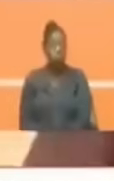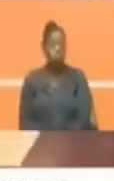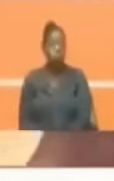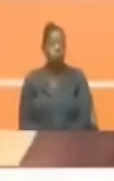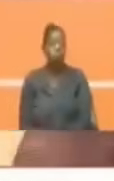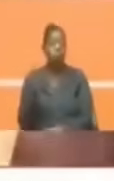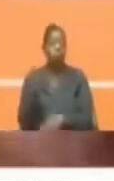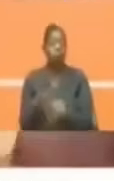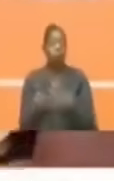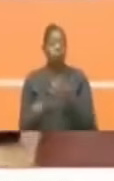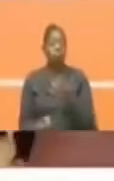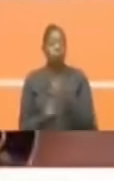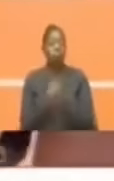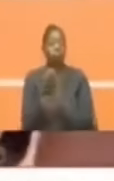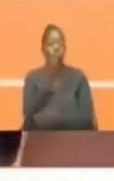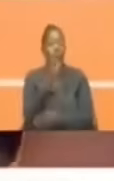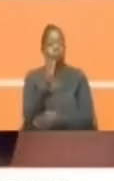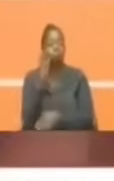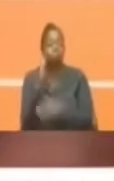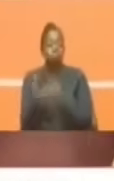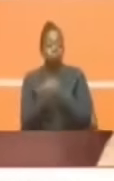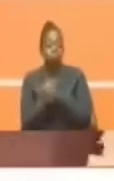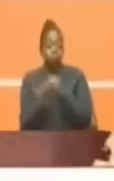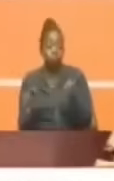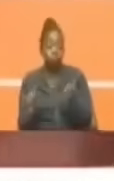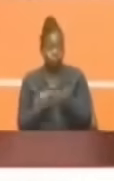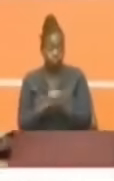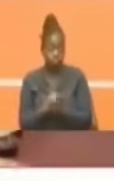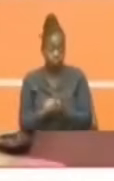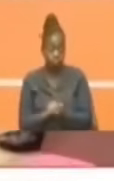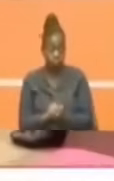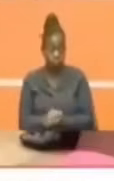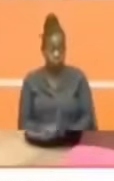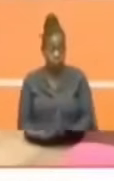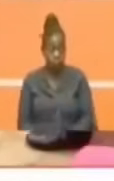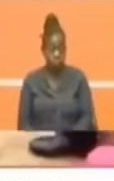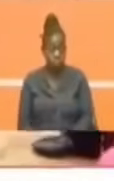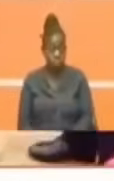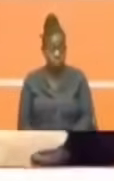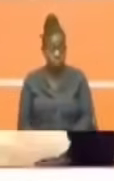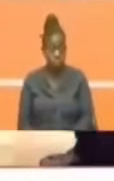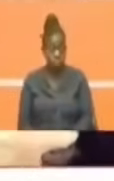ulo basimi wa mtinga kabuliro kukuta sobutone wensi